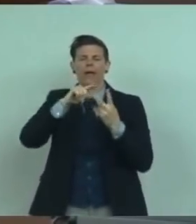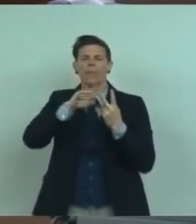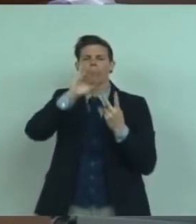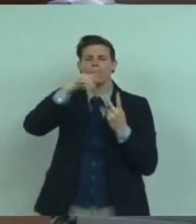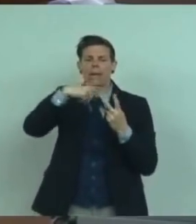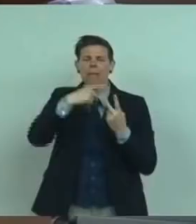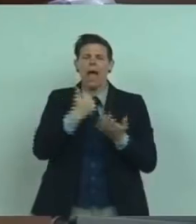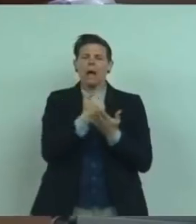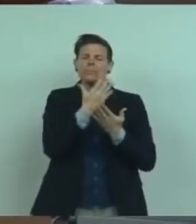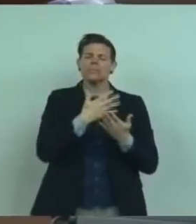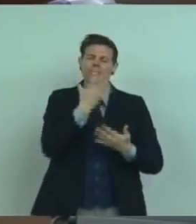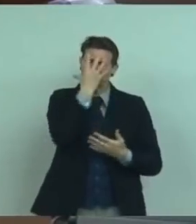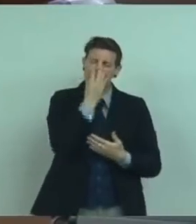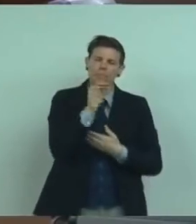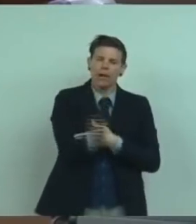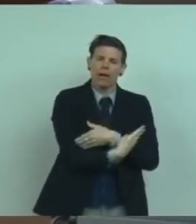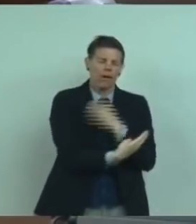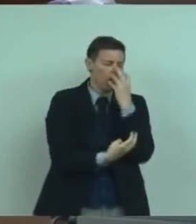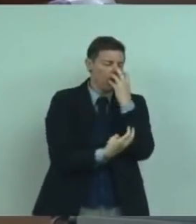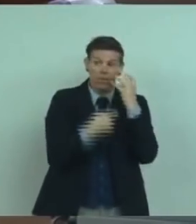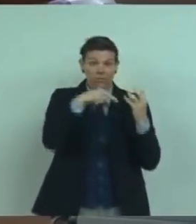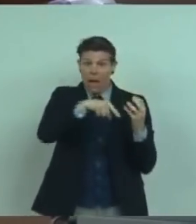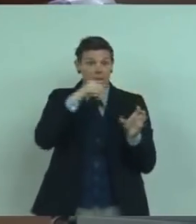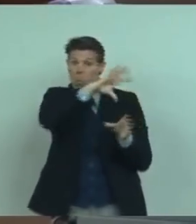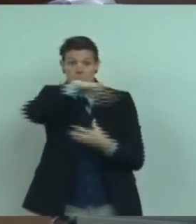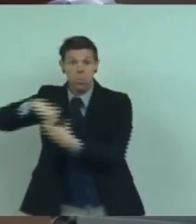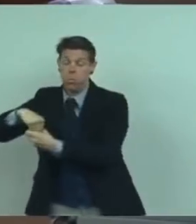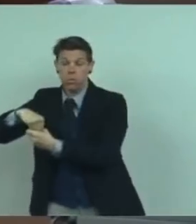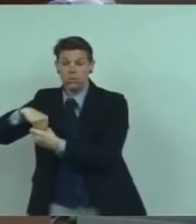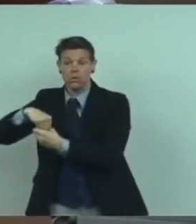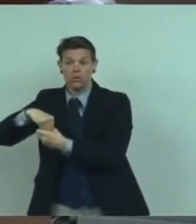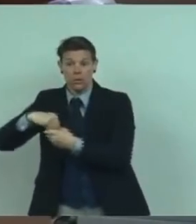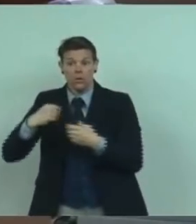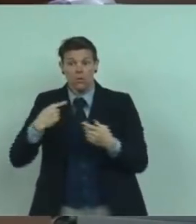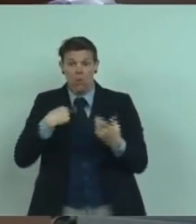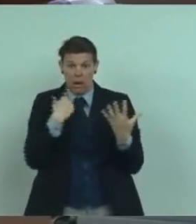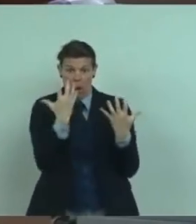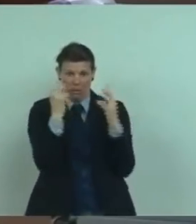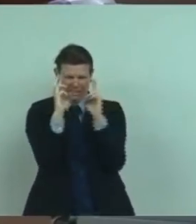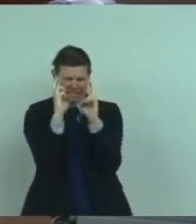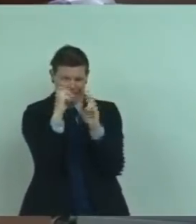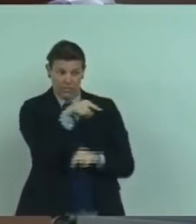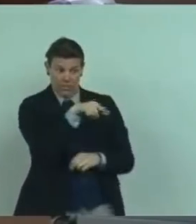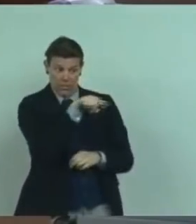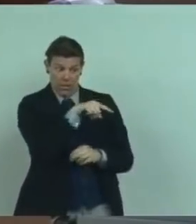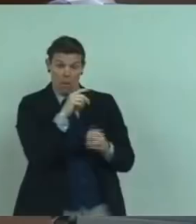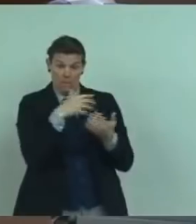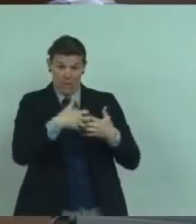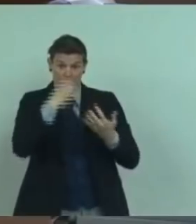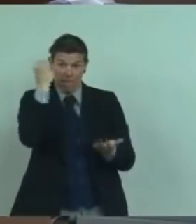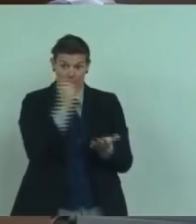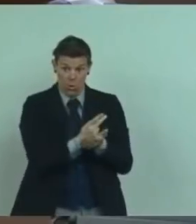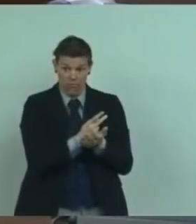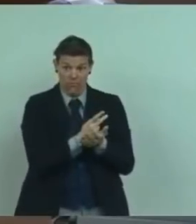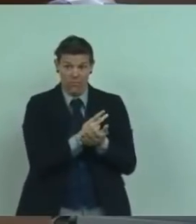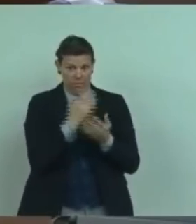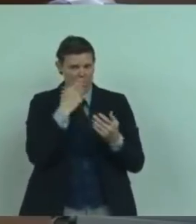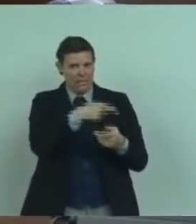lots of people out there with a CPAP machine in the closet that they're not using anymore. So we think